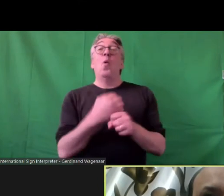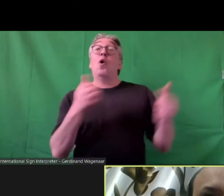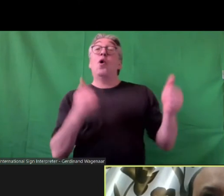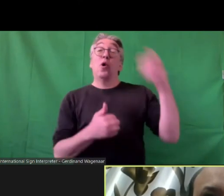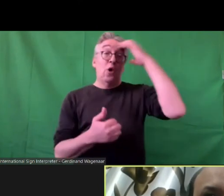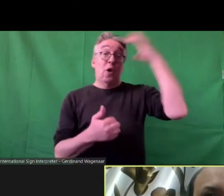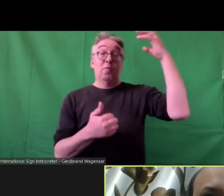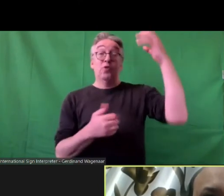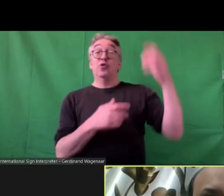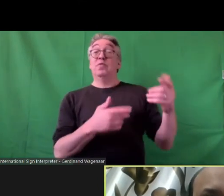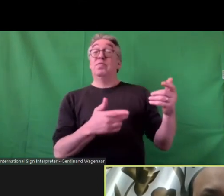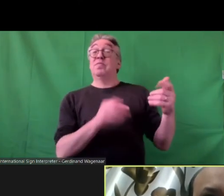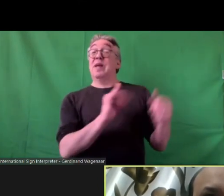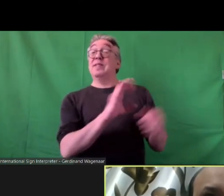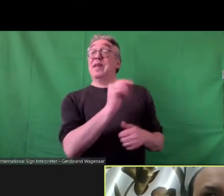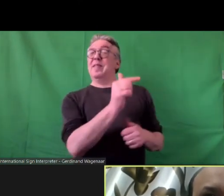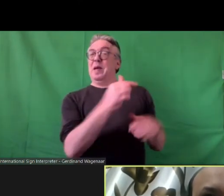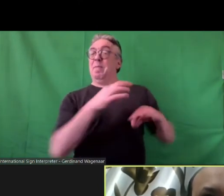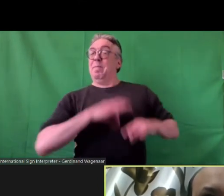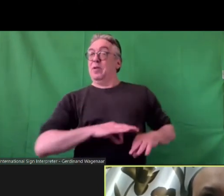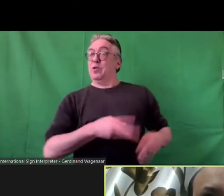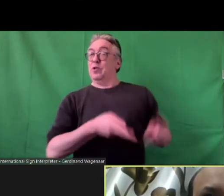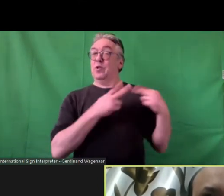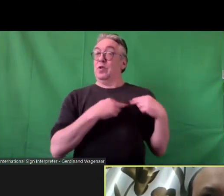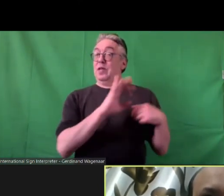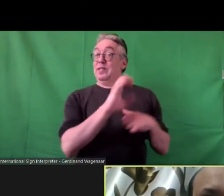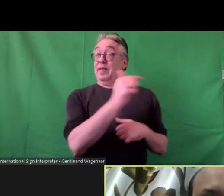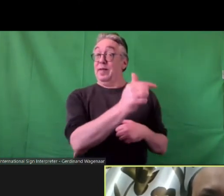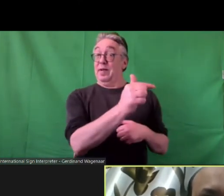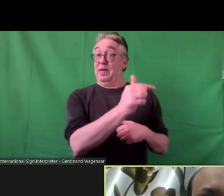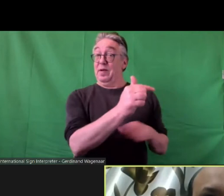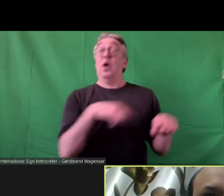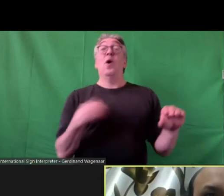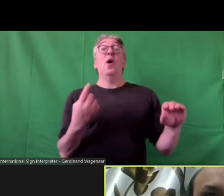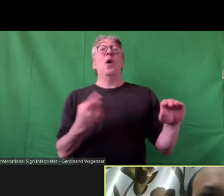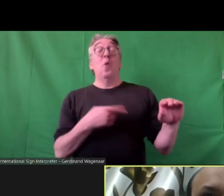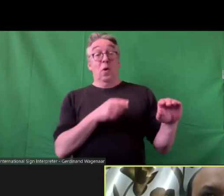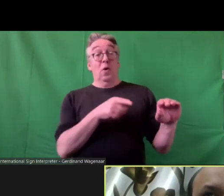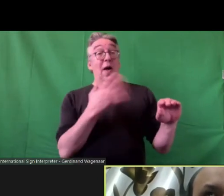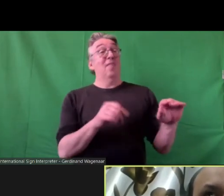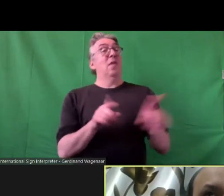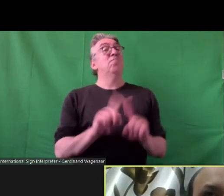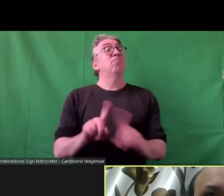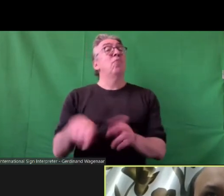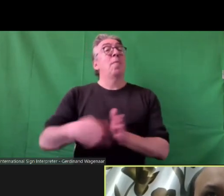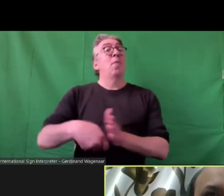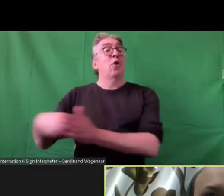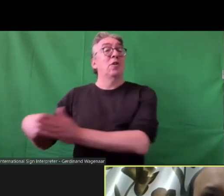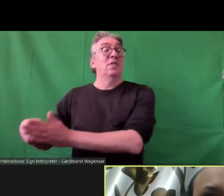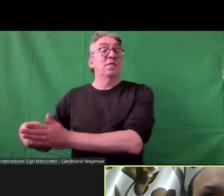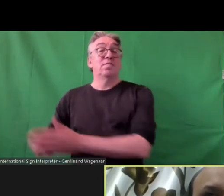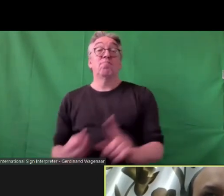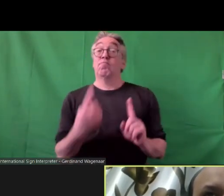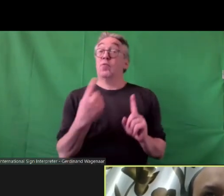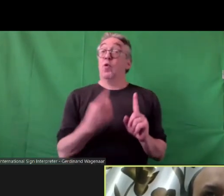taken number of initiatives to make the service inclusive and accessible, such as we have a country's